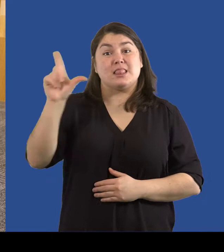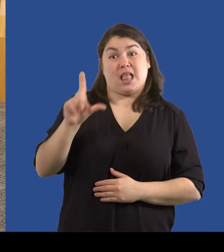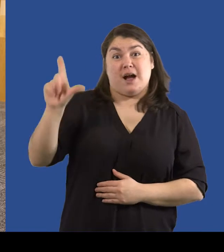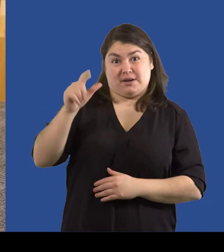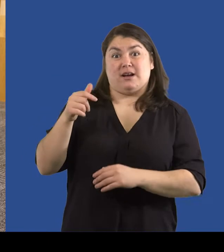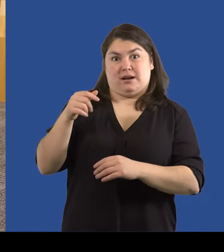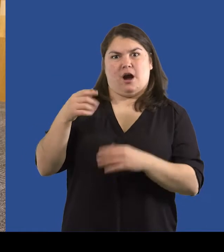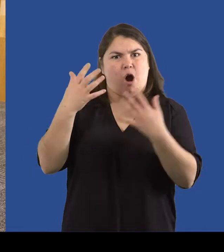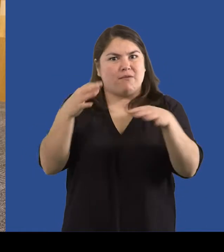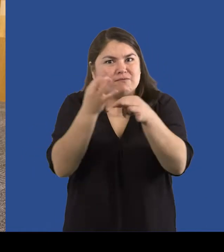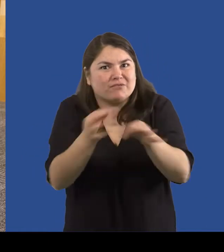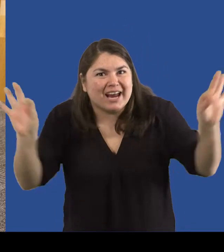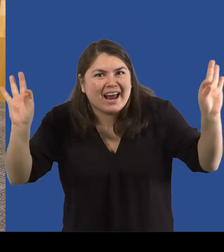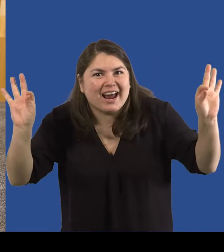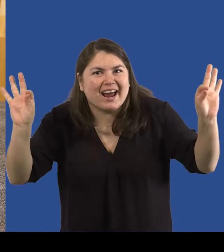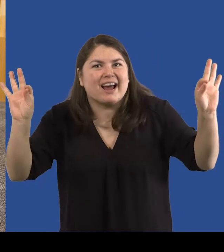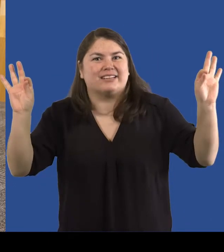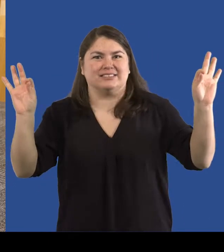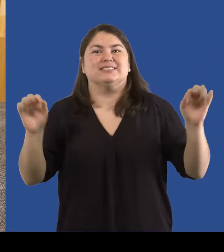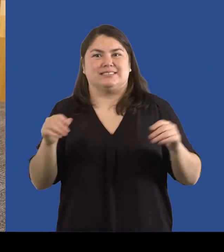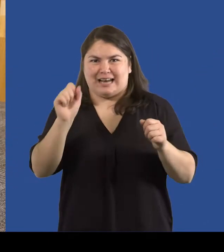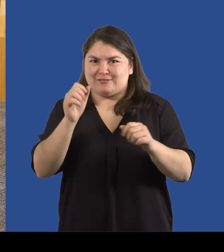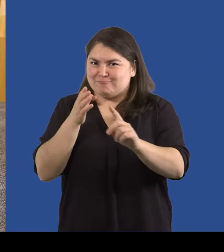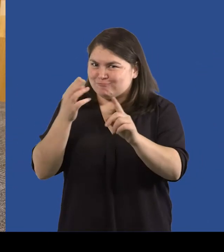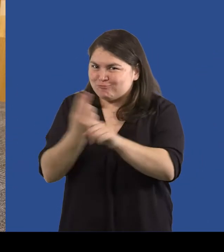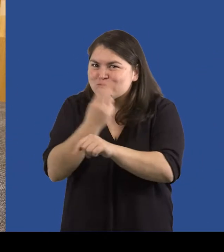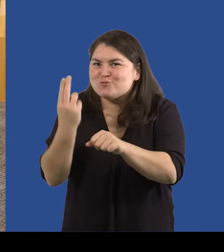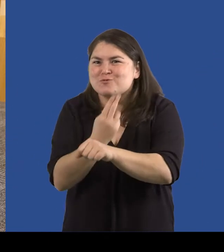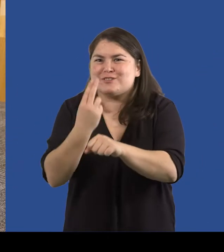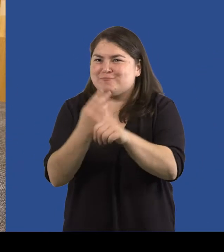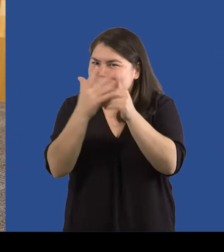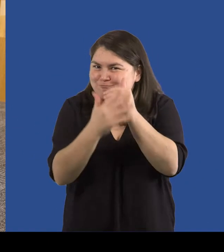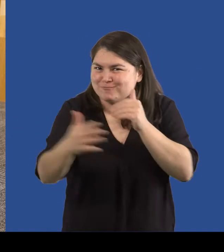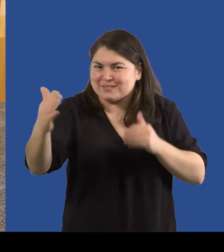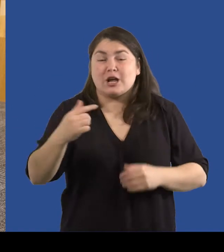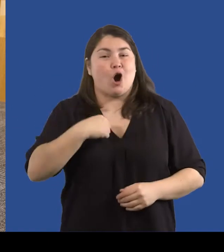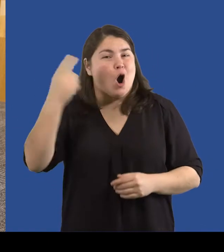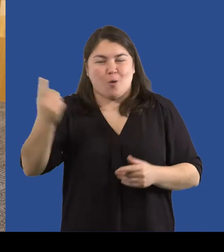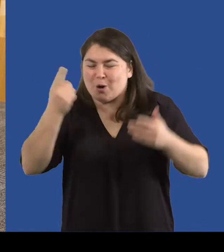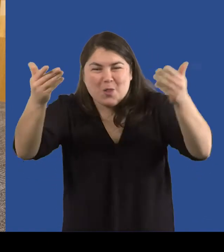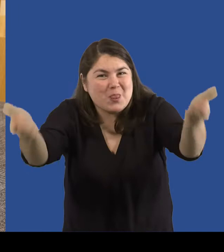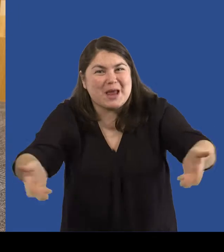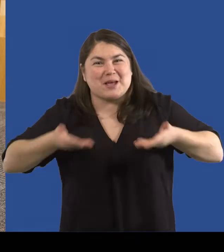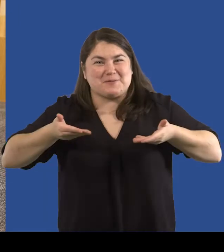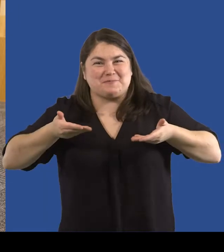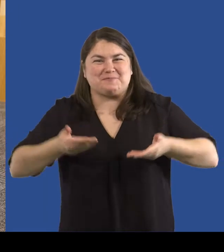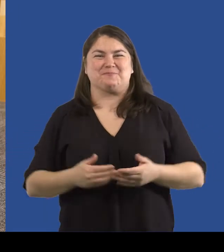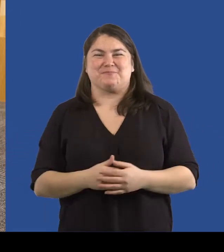The library is free to use, and I am always welcome at the library.